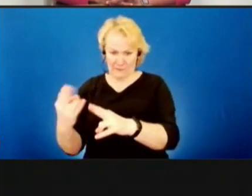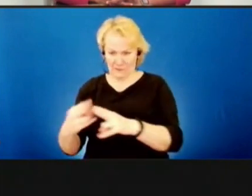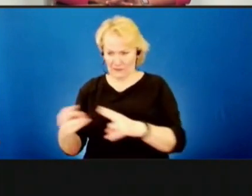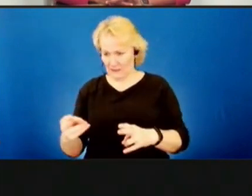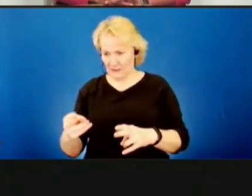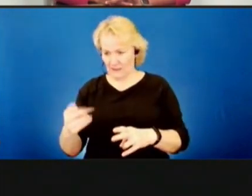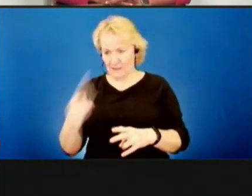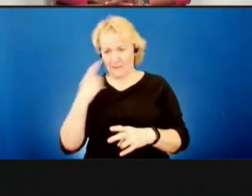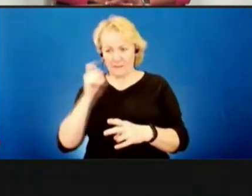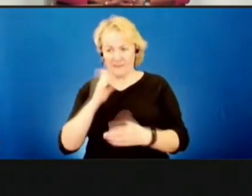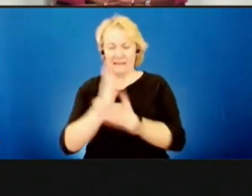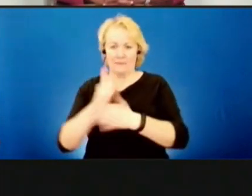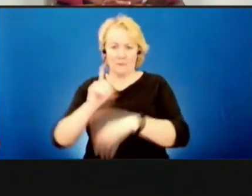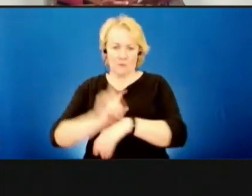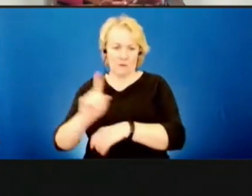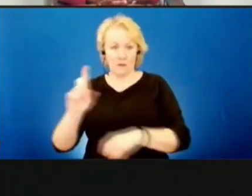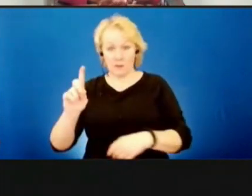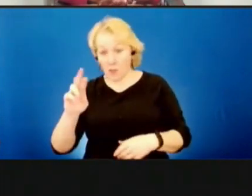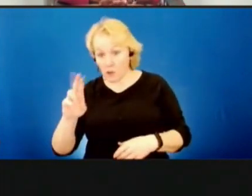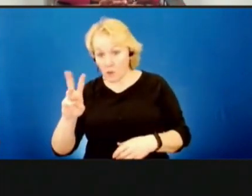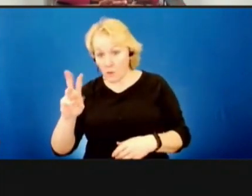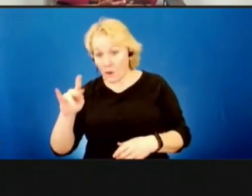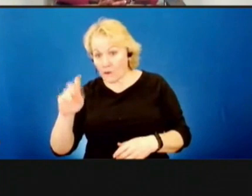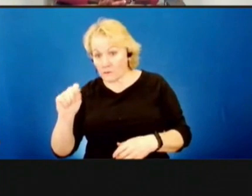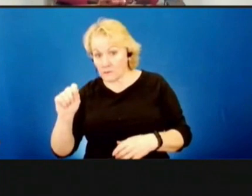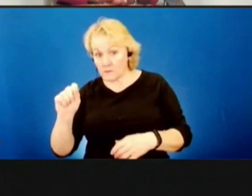o'clock hard stop. So Dr. Walks, any closing comments?